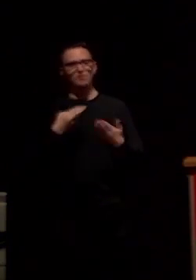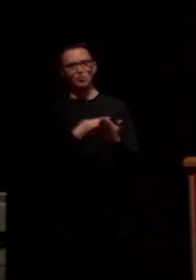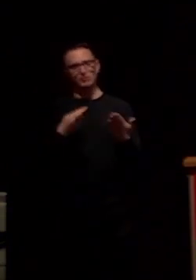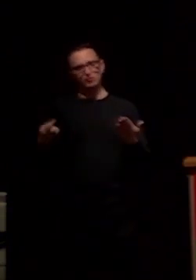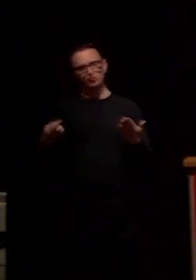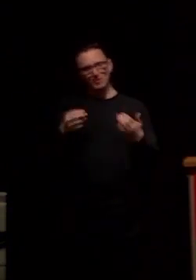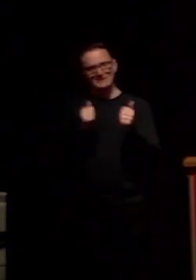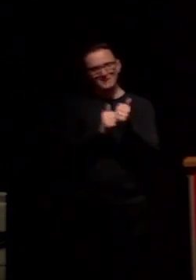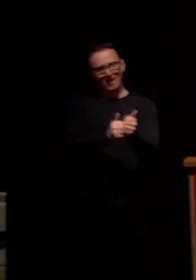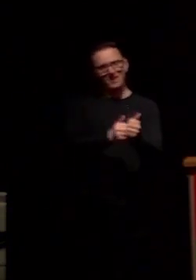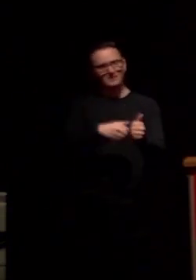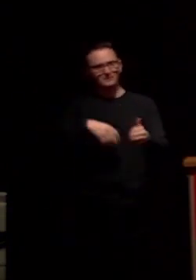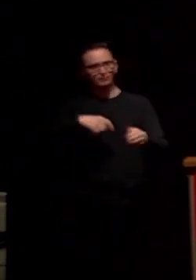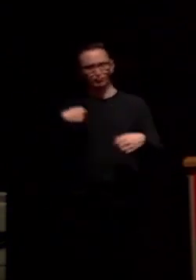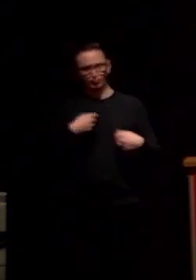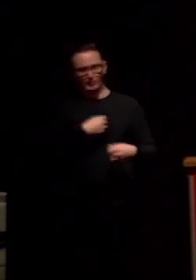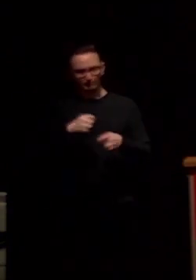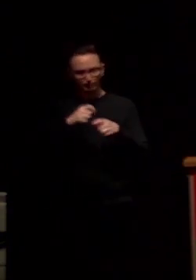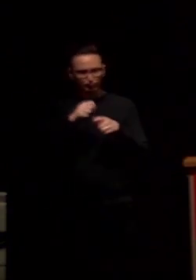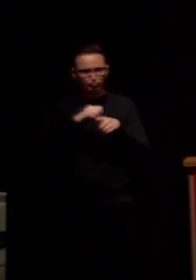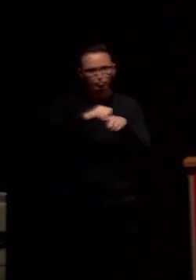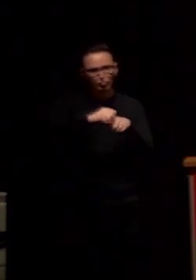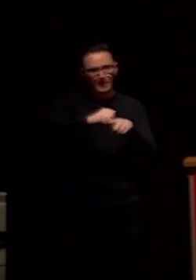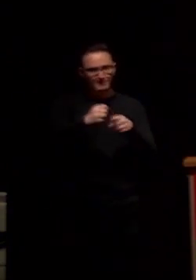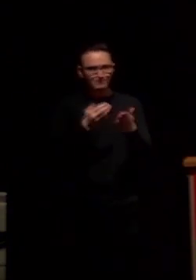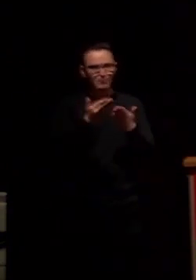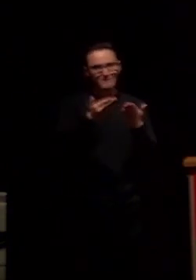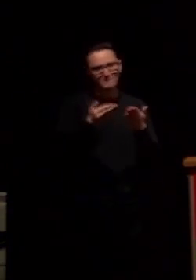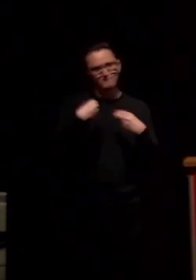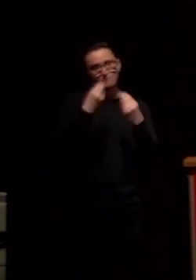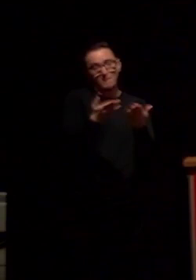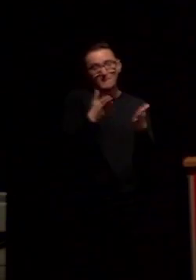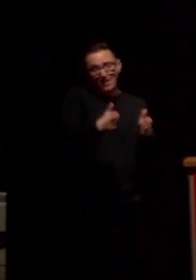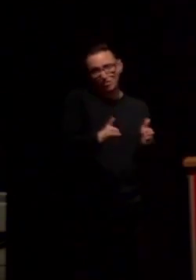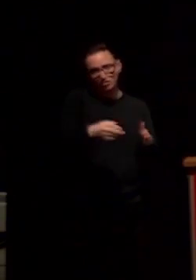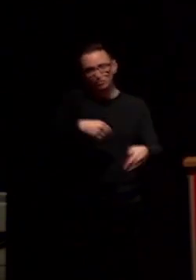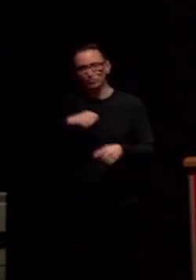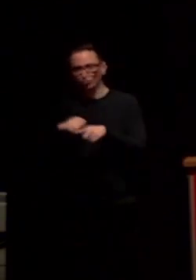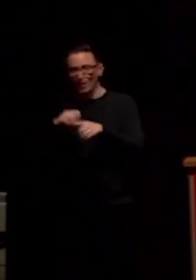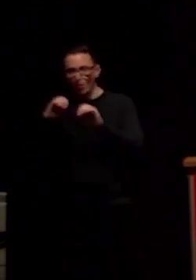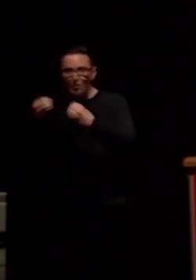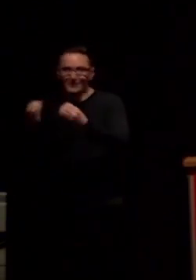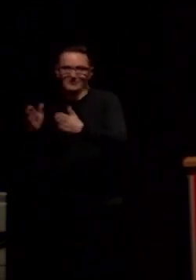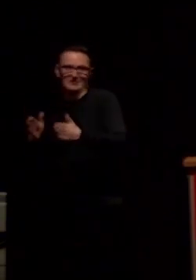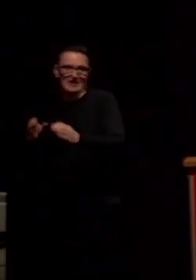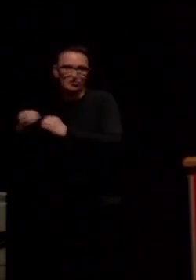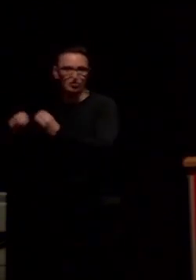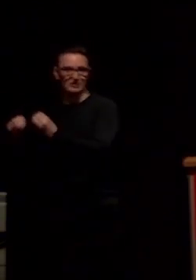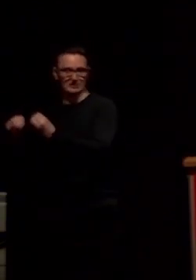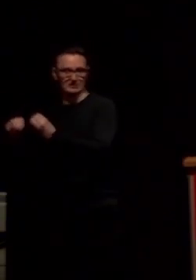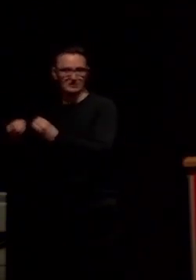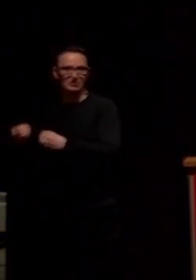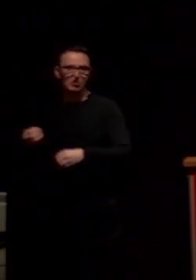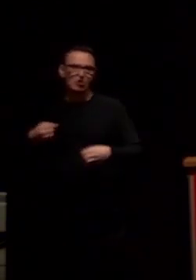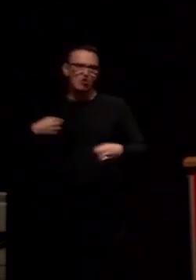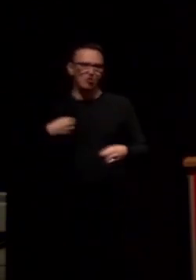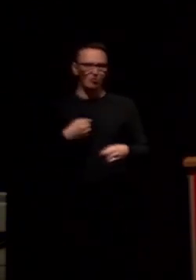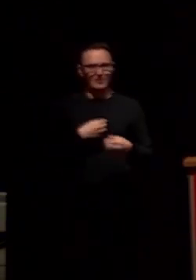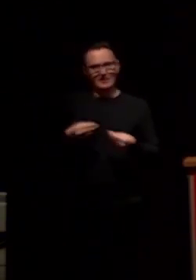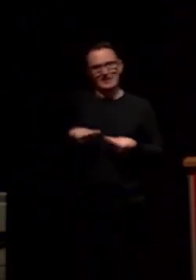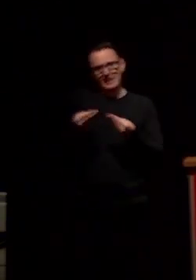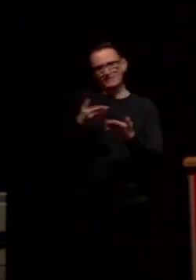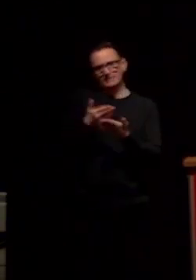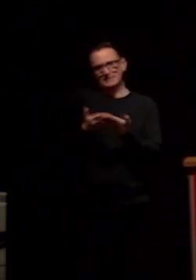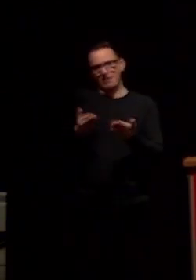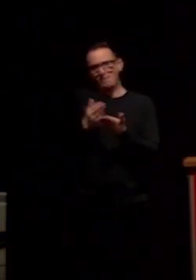we train providers, we train organizations, so we can give some insight about Minnesota-based organizations, about